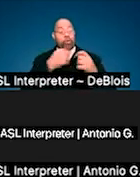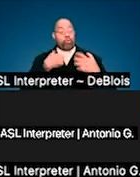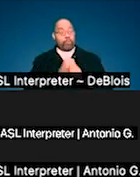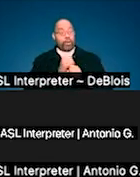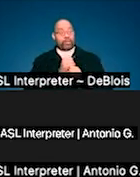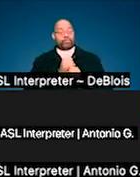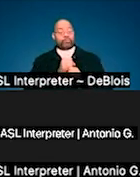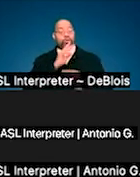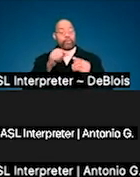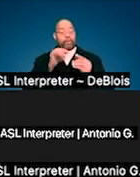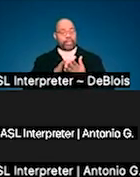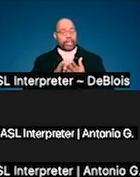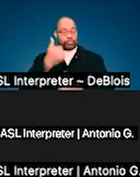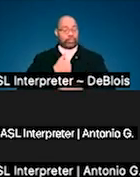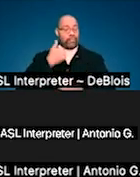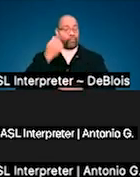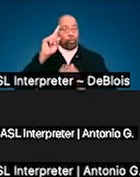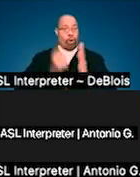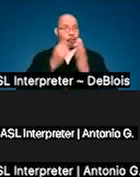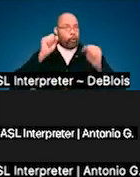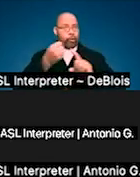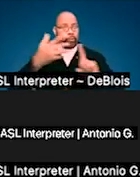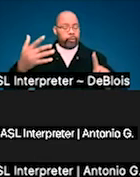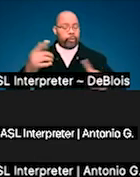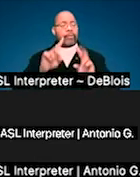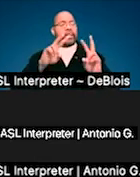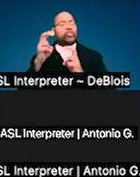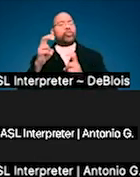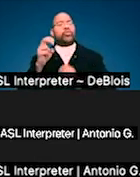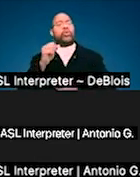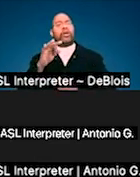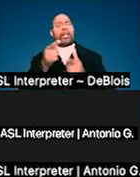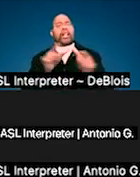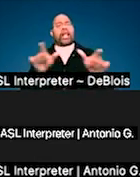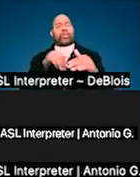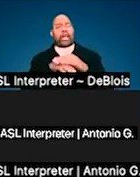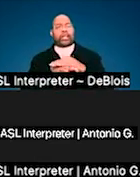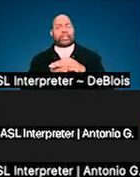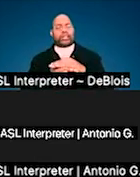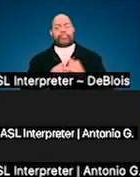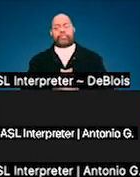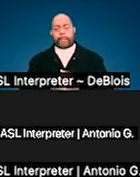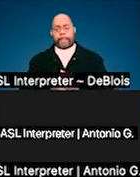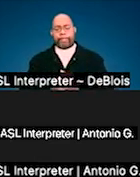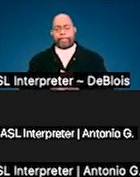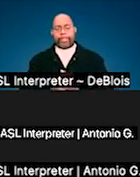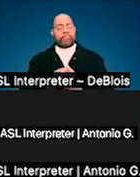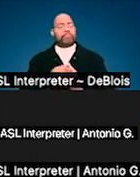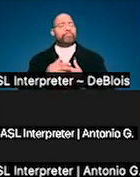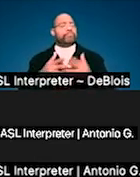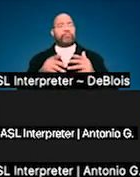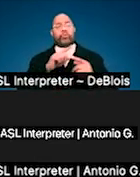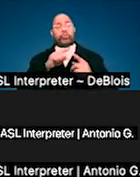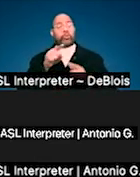though I could talk about this just by myself for a whole hour, is the issue of language access. Even when